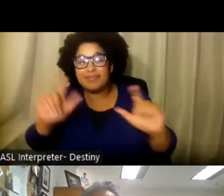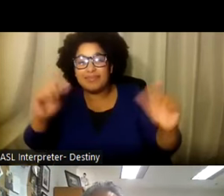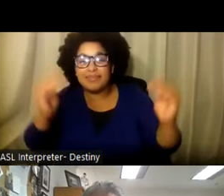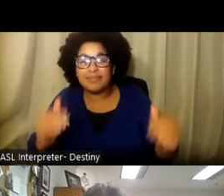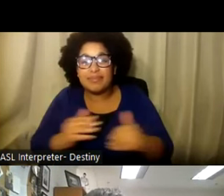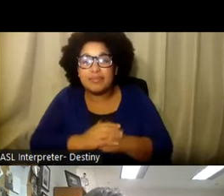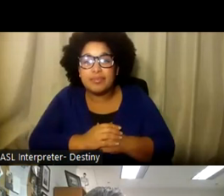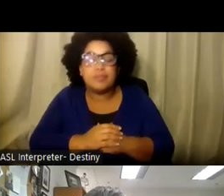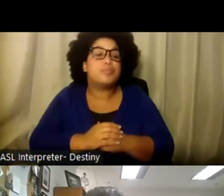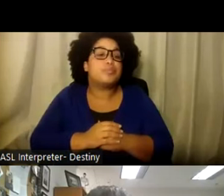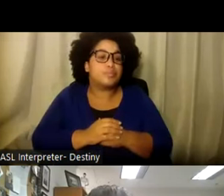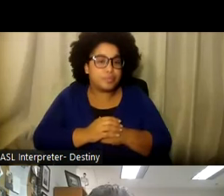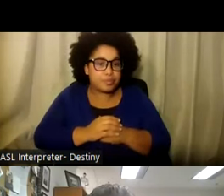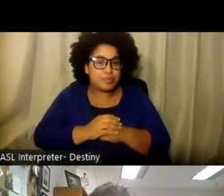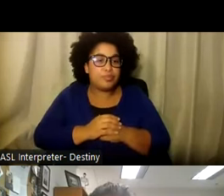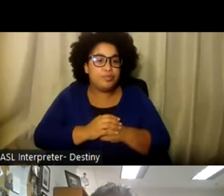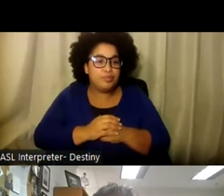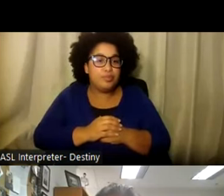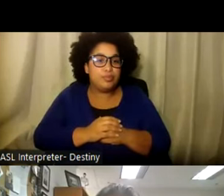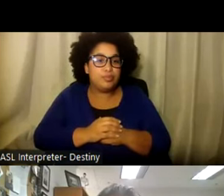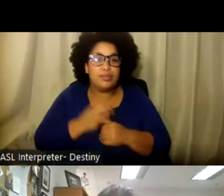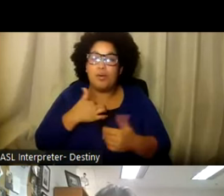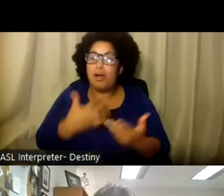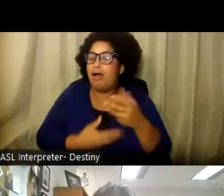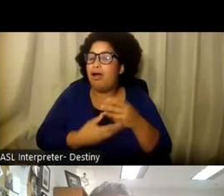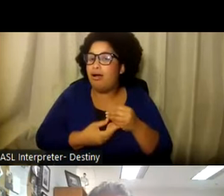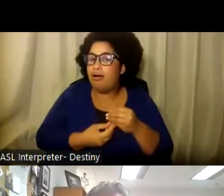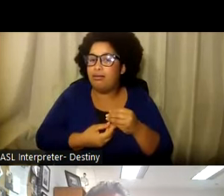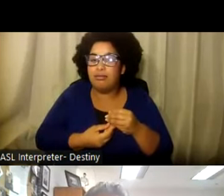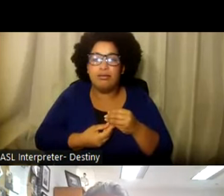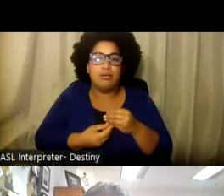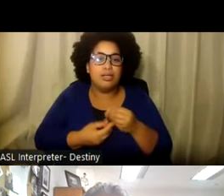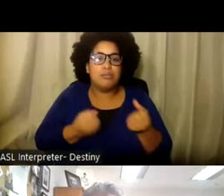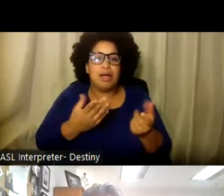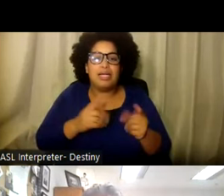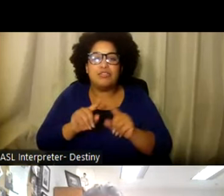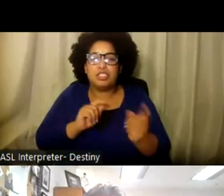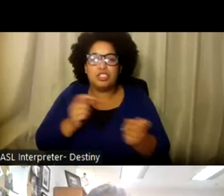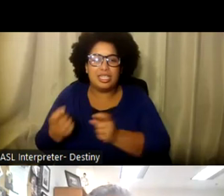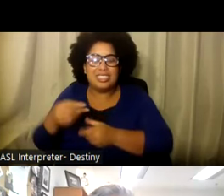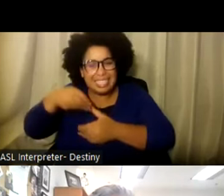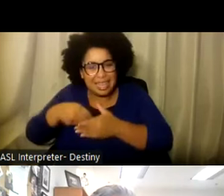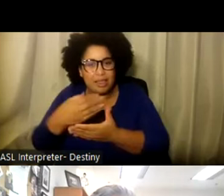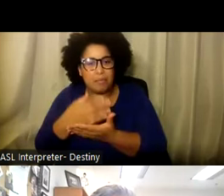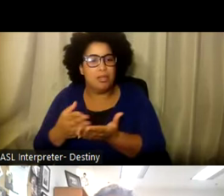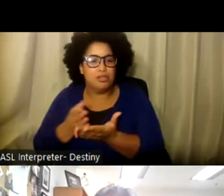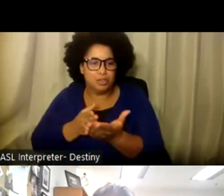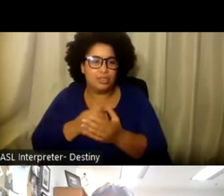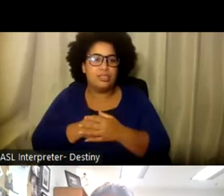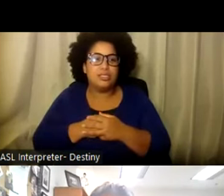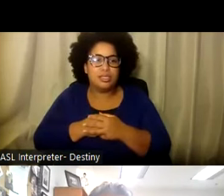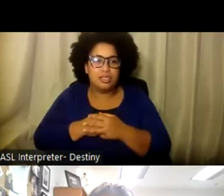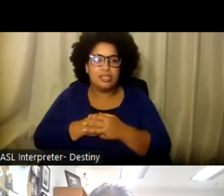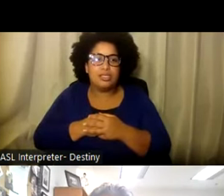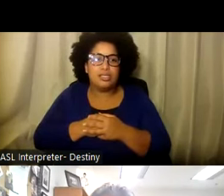And then what I did want to add too is that there are a lot of different changes that are in the budget that are also